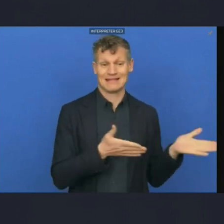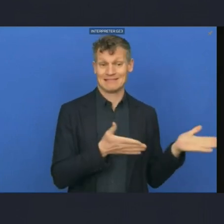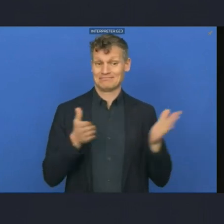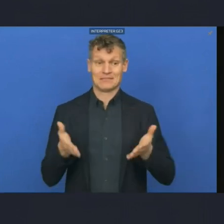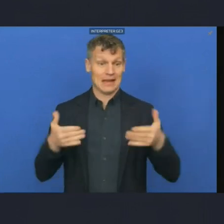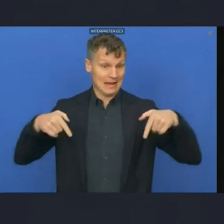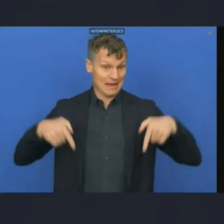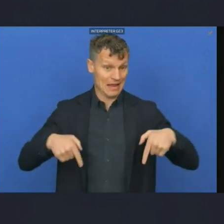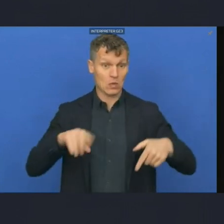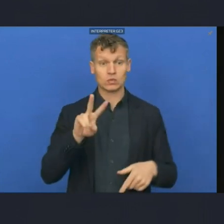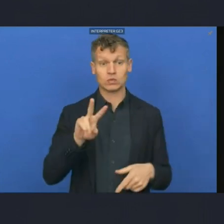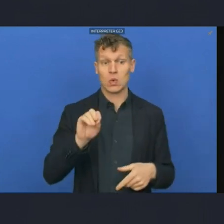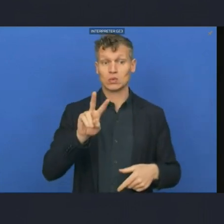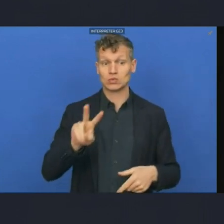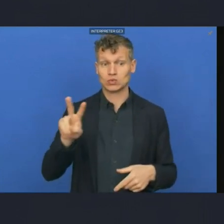continuity,